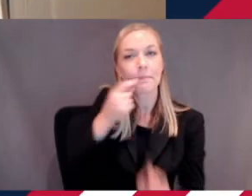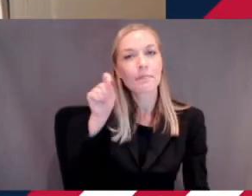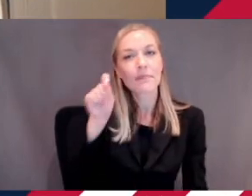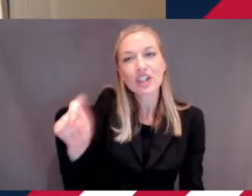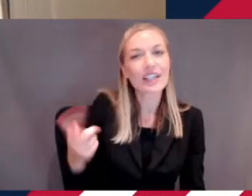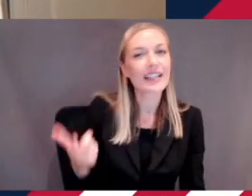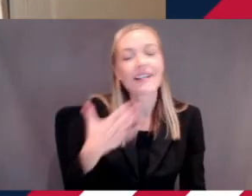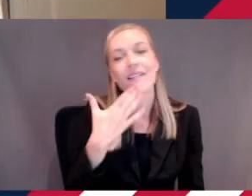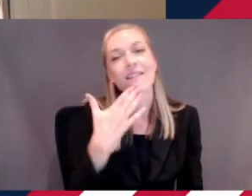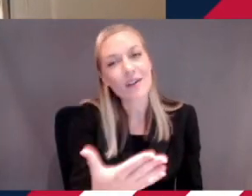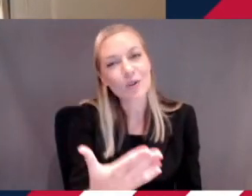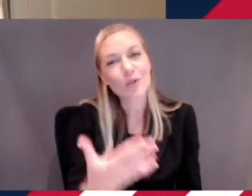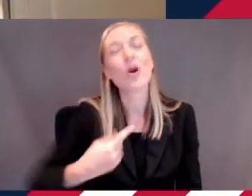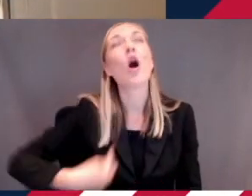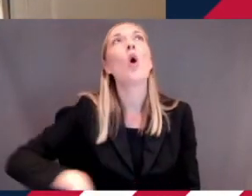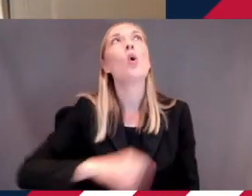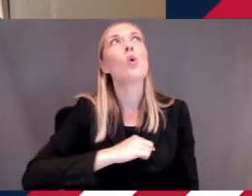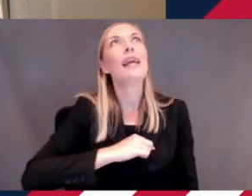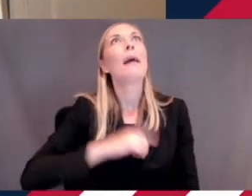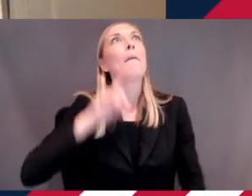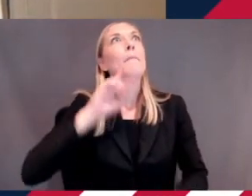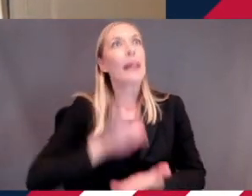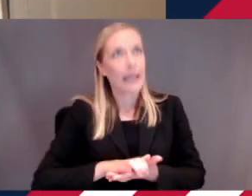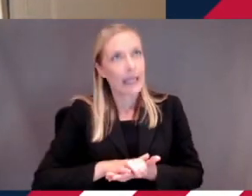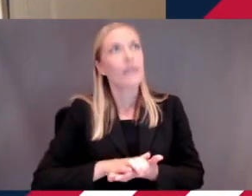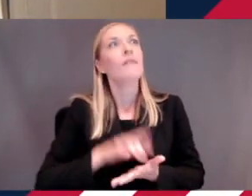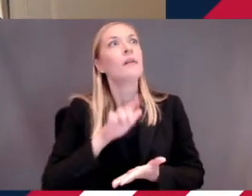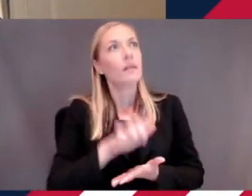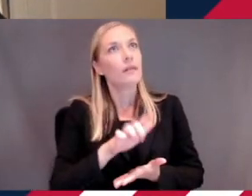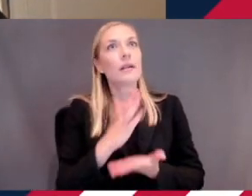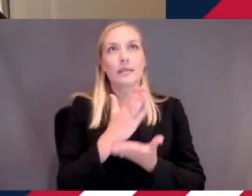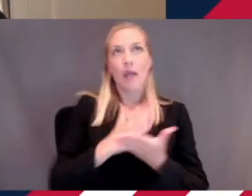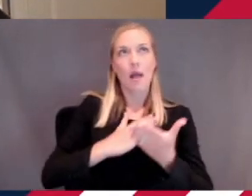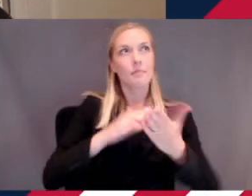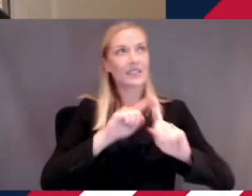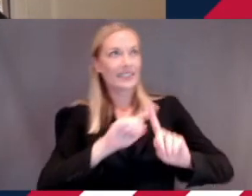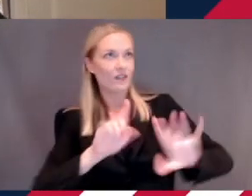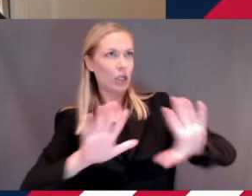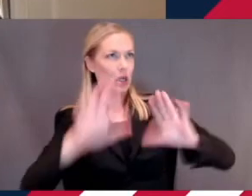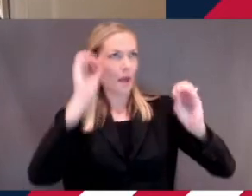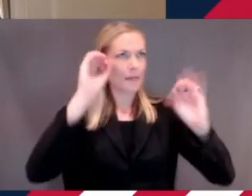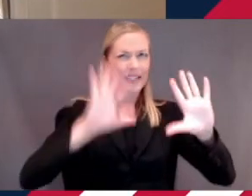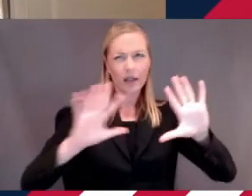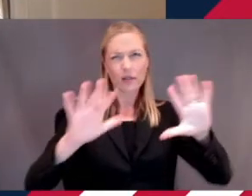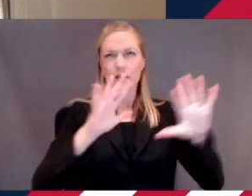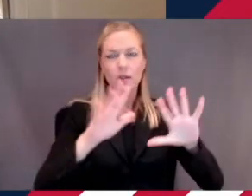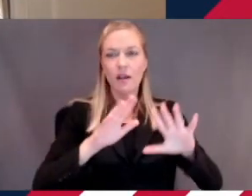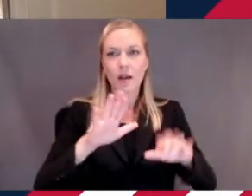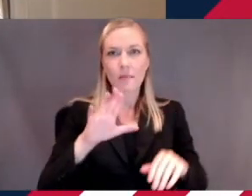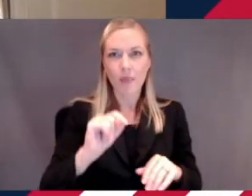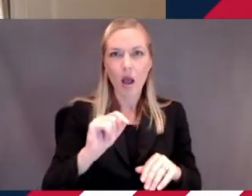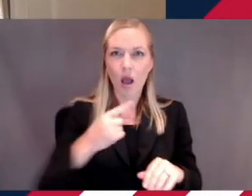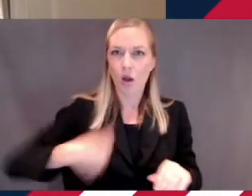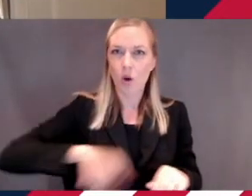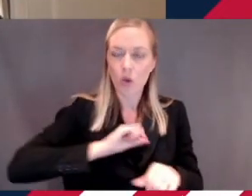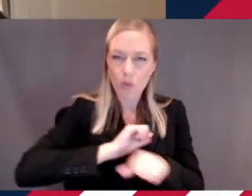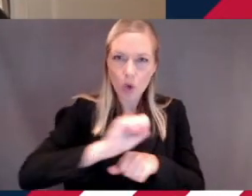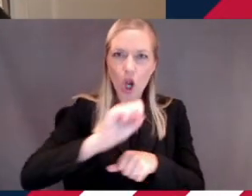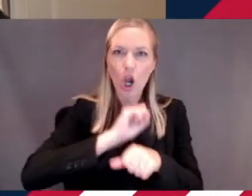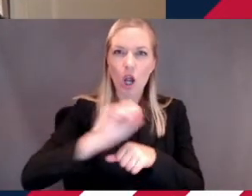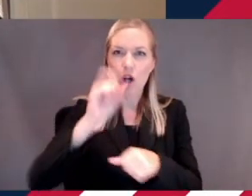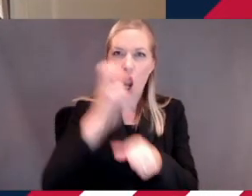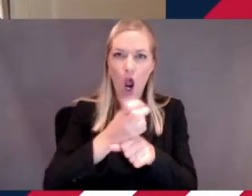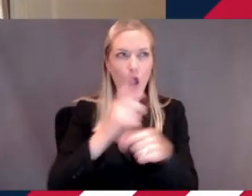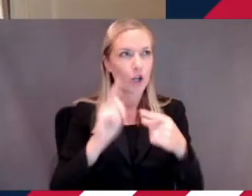this process, and we had some work to do, starting, back in the day with the Unity Reform Commission, and so many people on